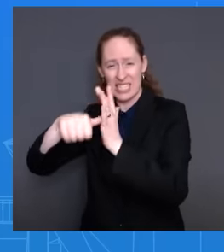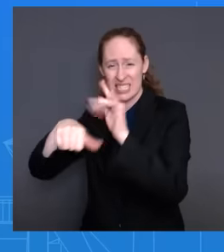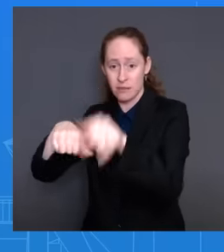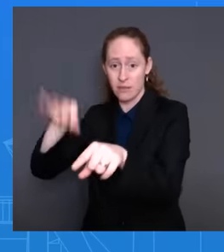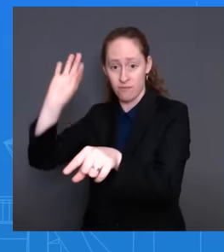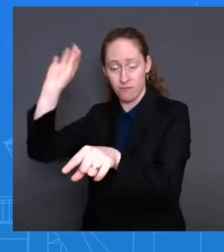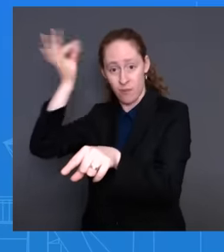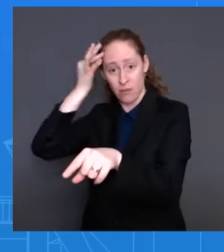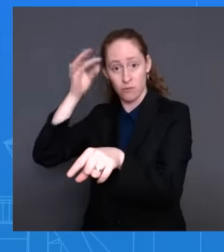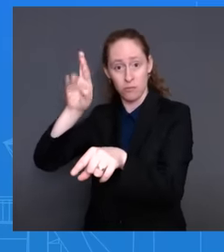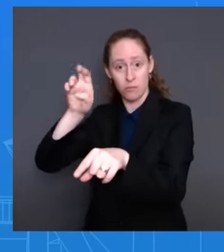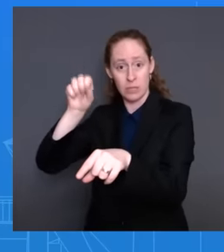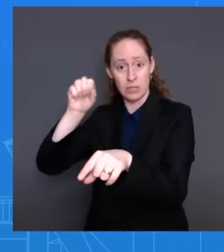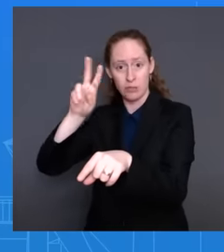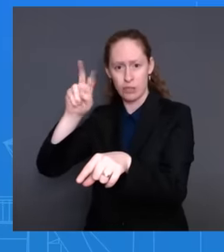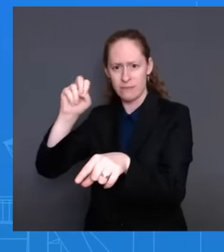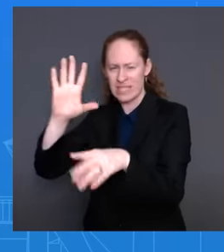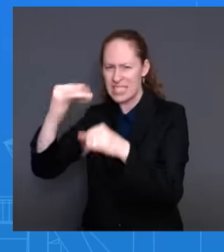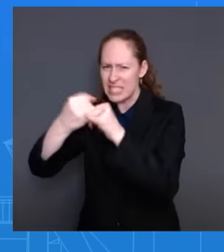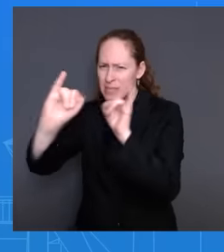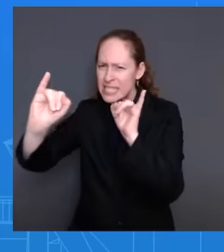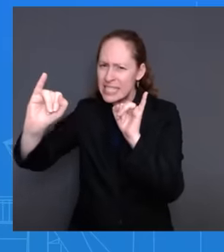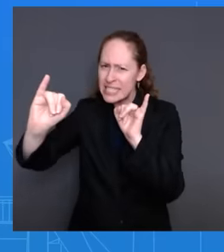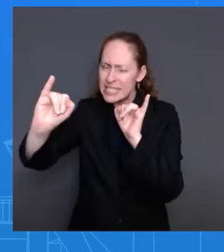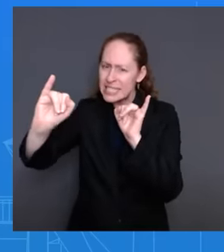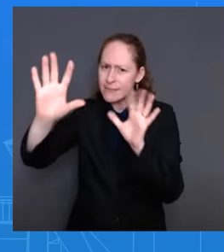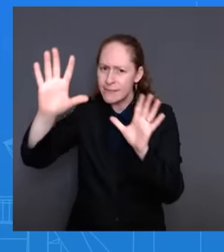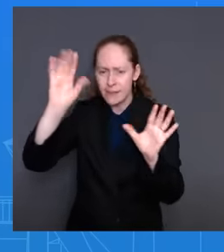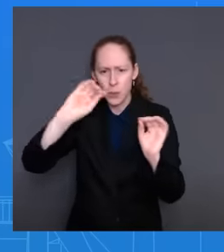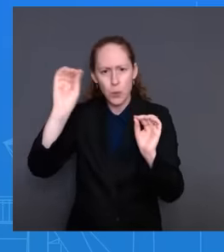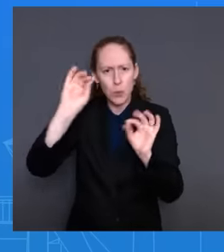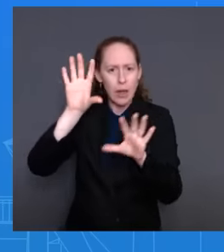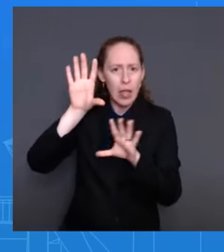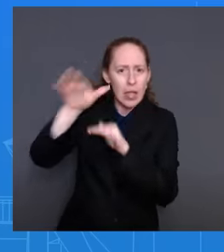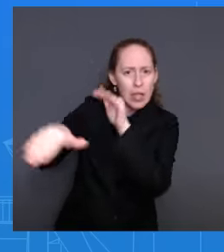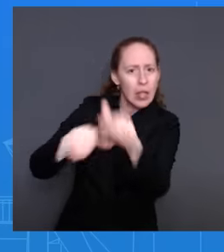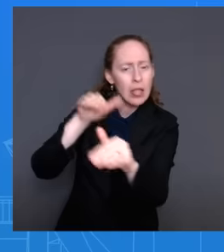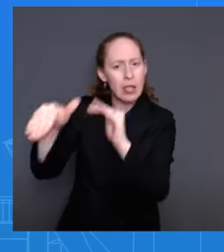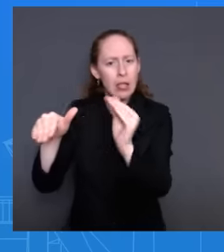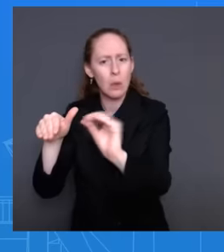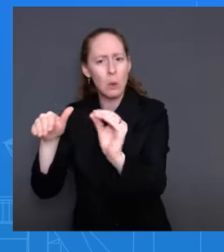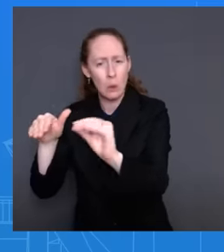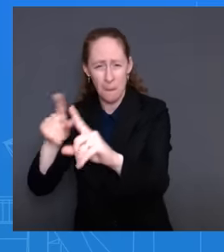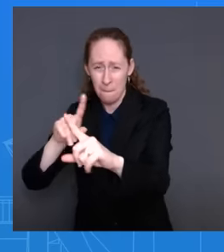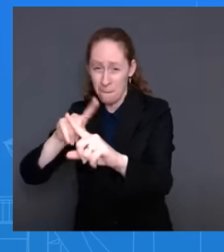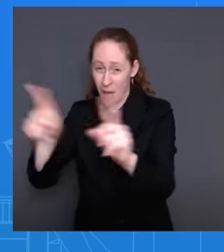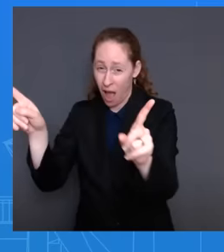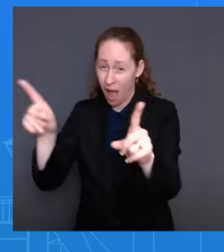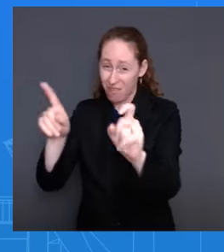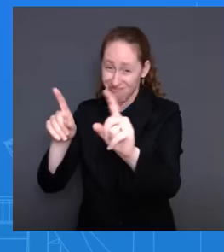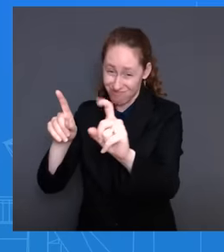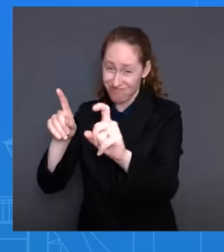Consistent with respecting their independence is respecting their independence. So what I would say is that he is,